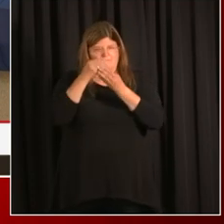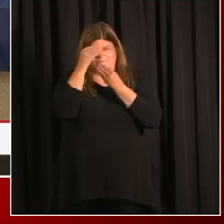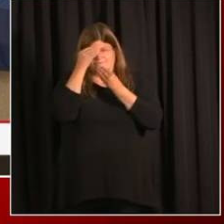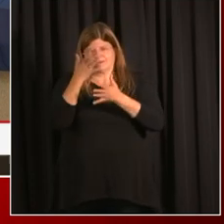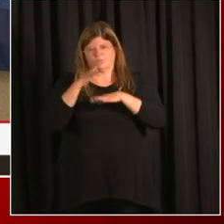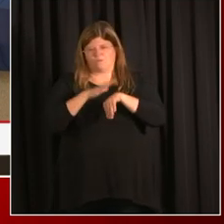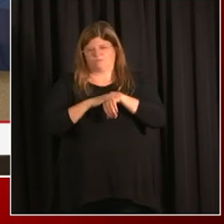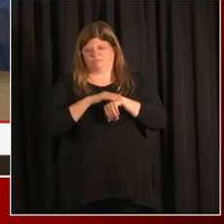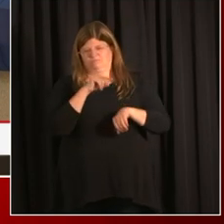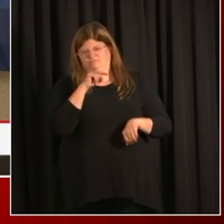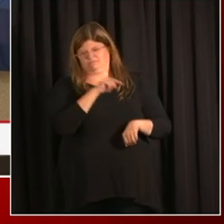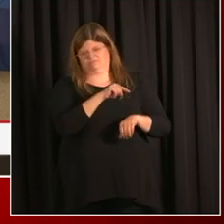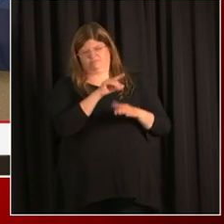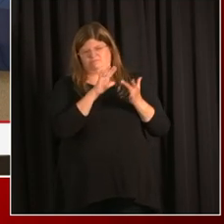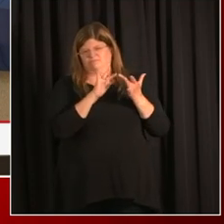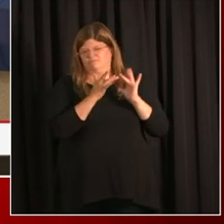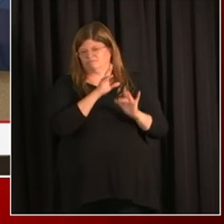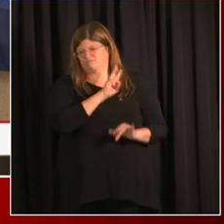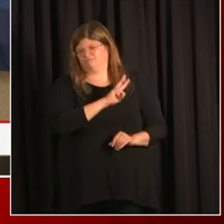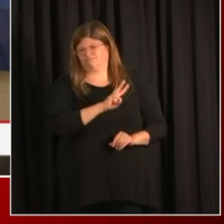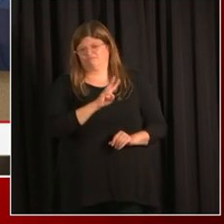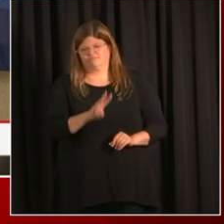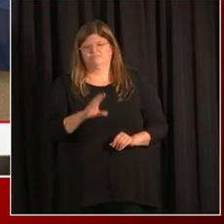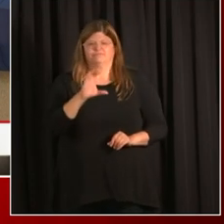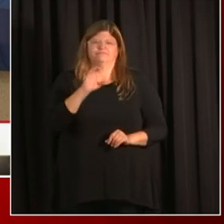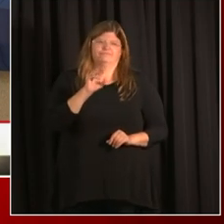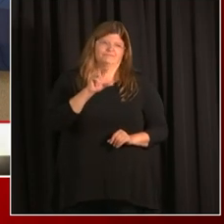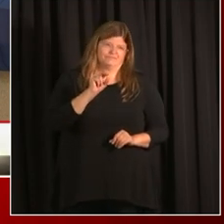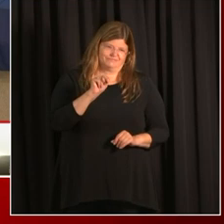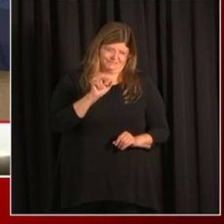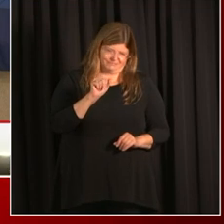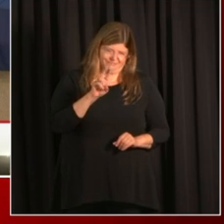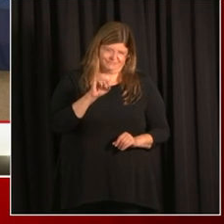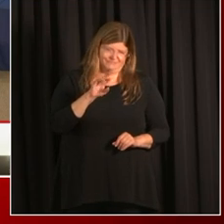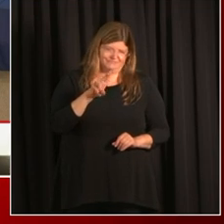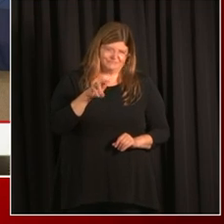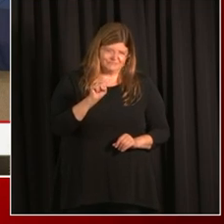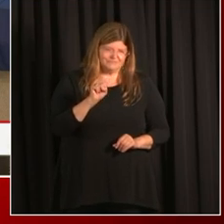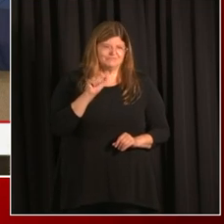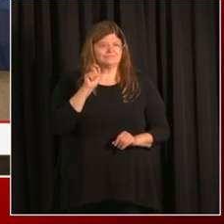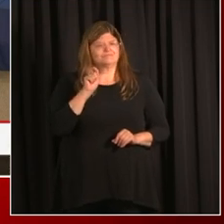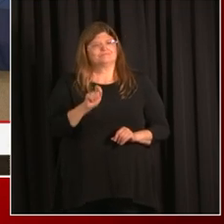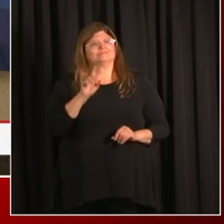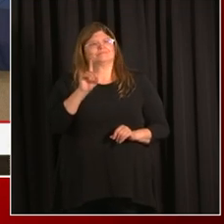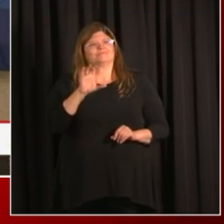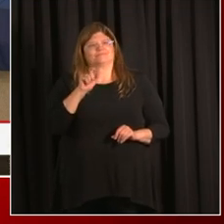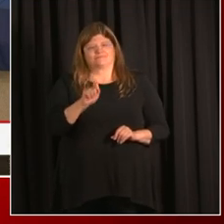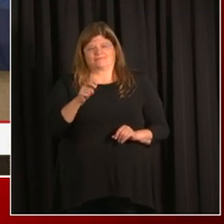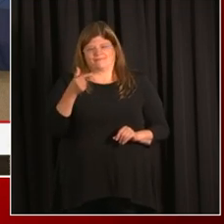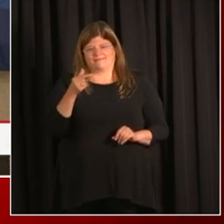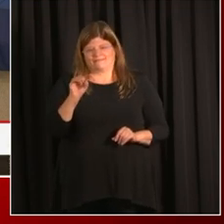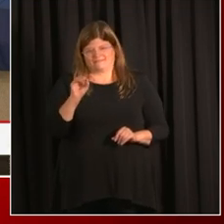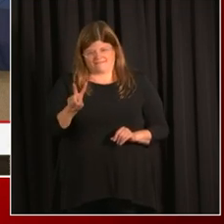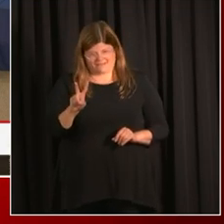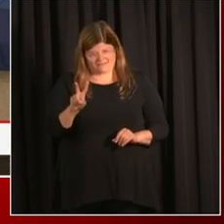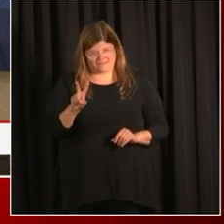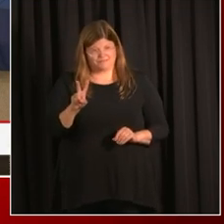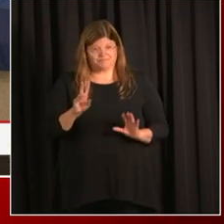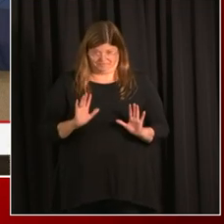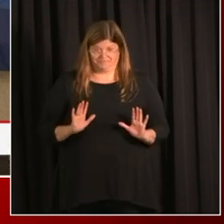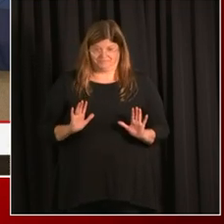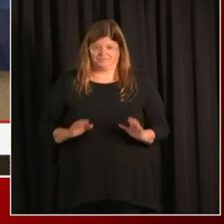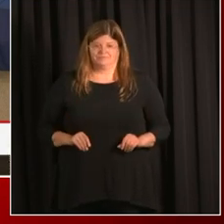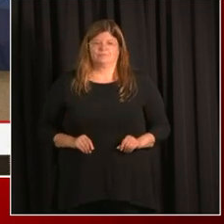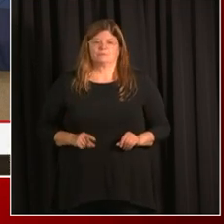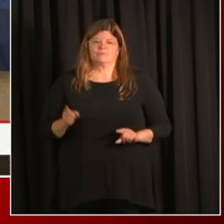at coronavirus.dc.gov on the phase 2 site page on that on the site. So we want to make sure that you go there,